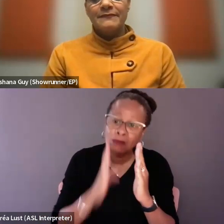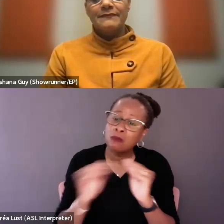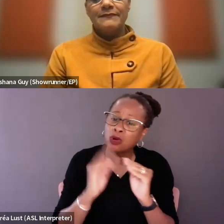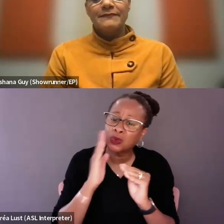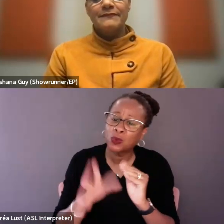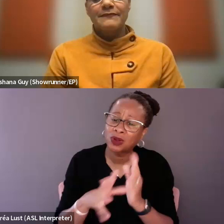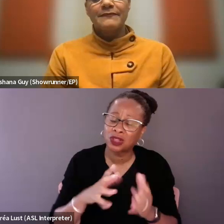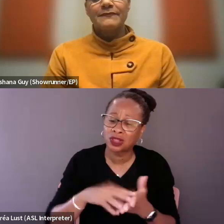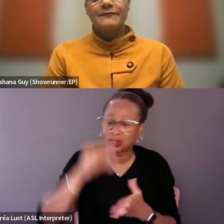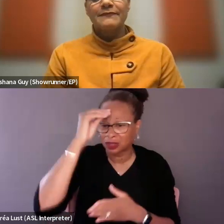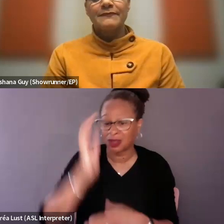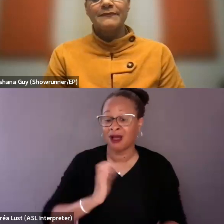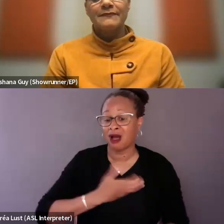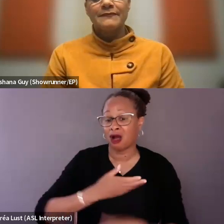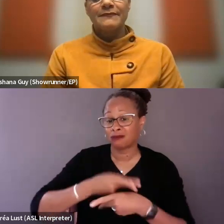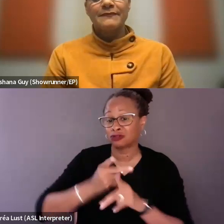had our production team,